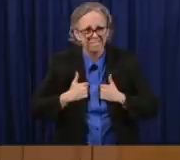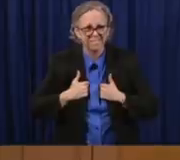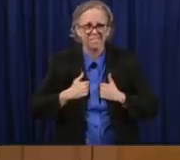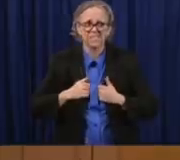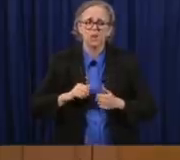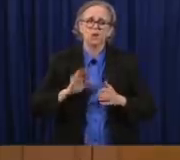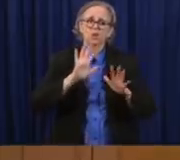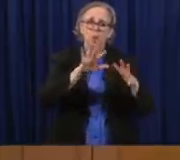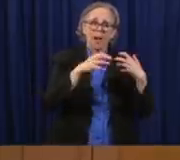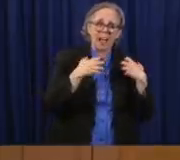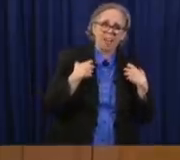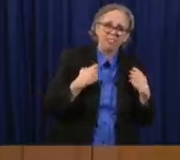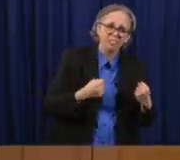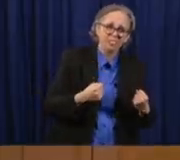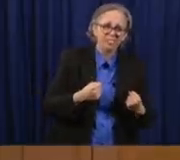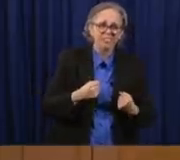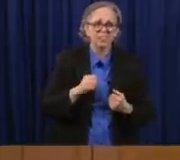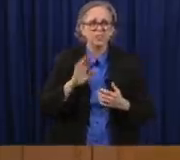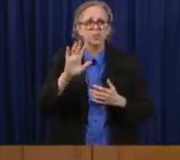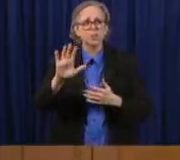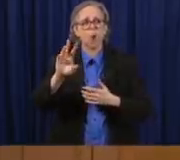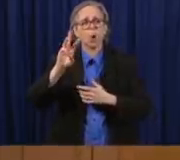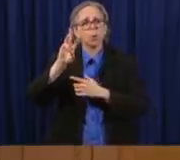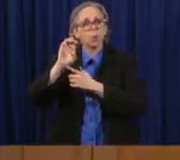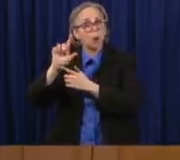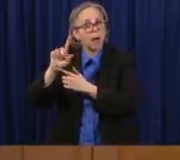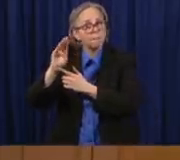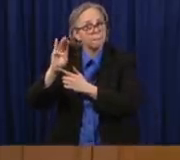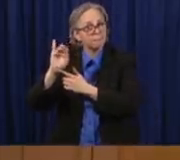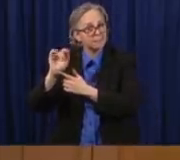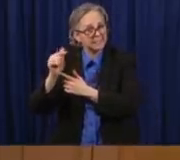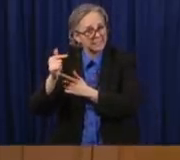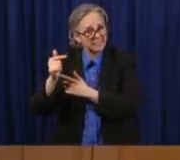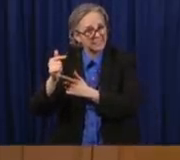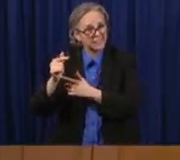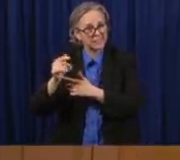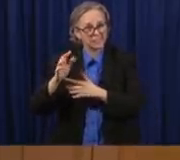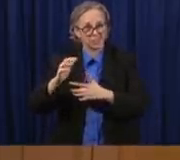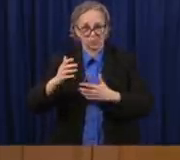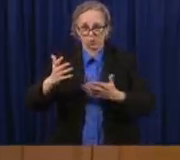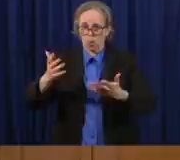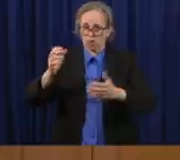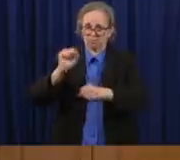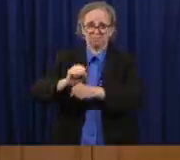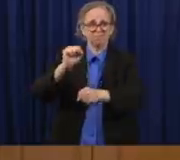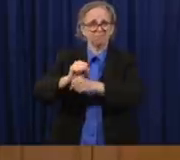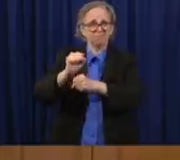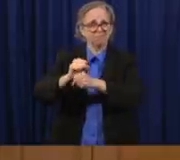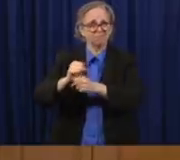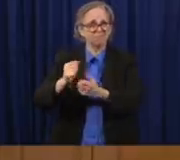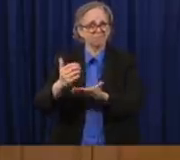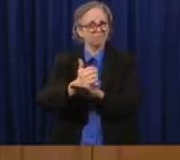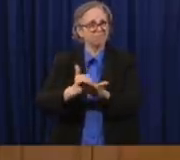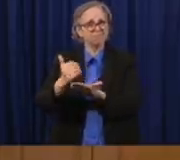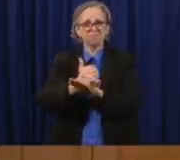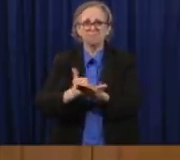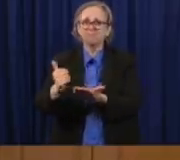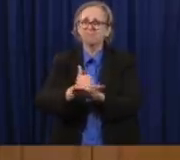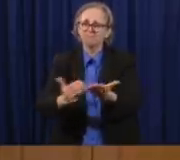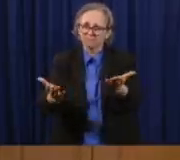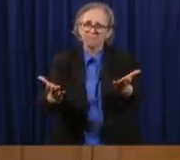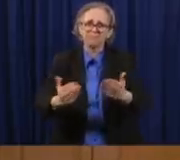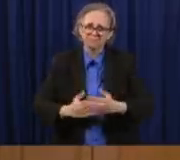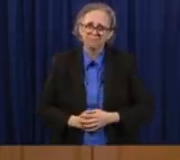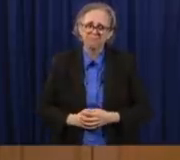health and your livelihood as well. And we know that health is so much more than whether we get sick